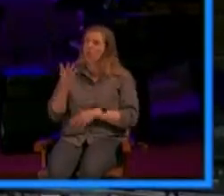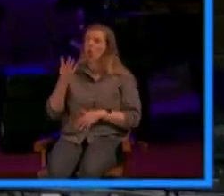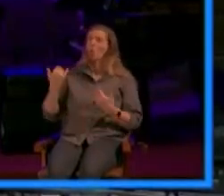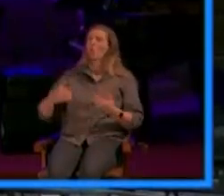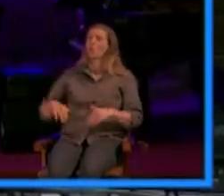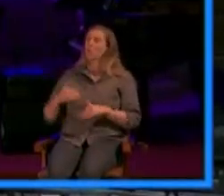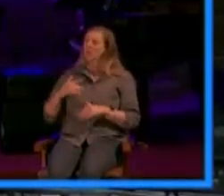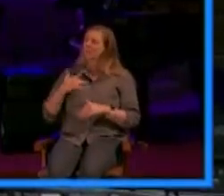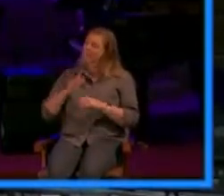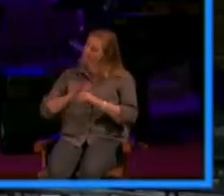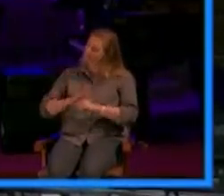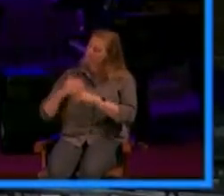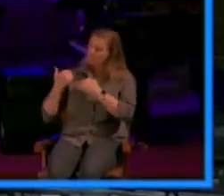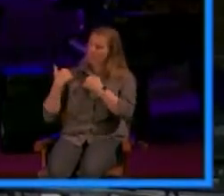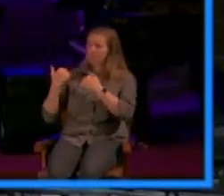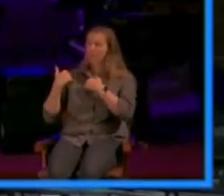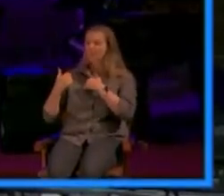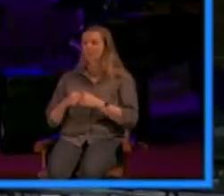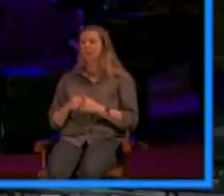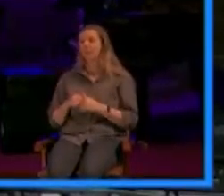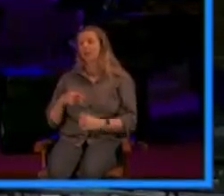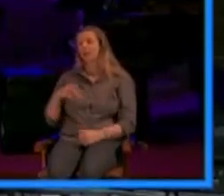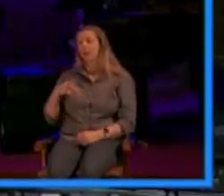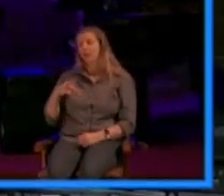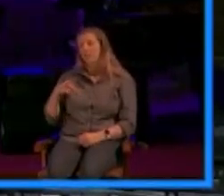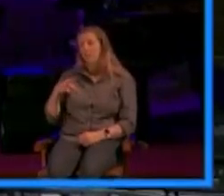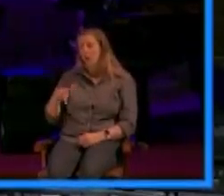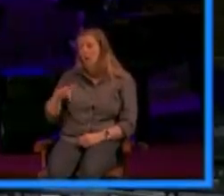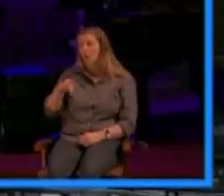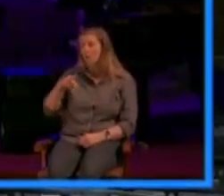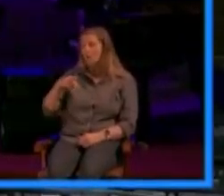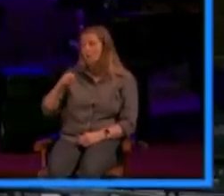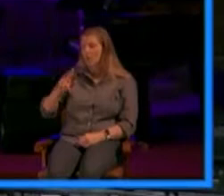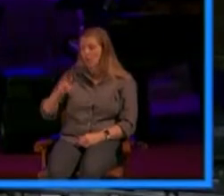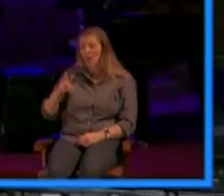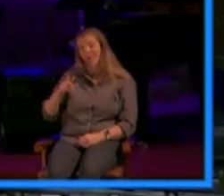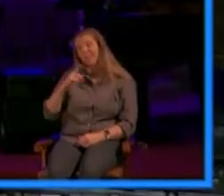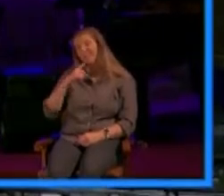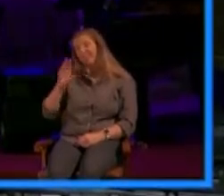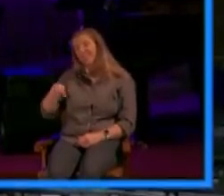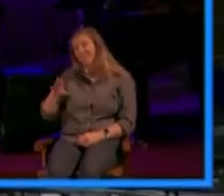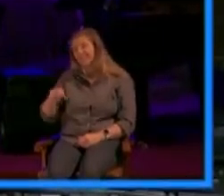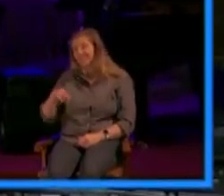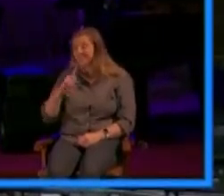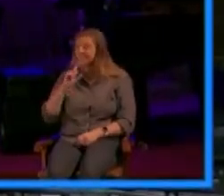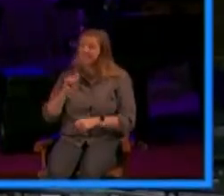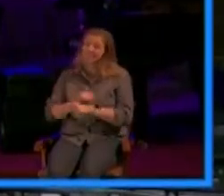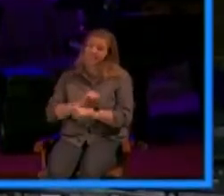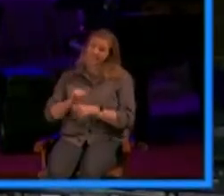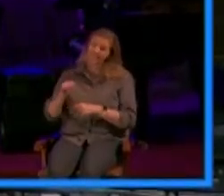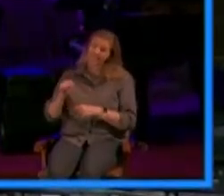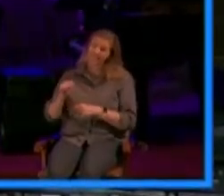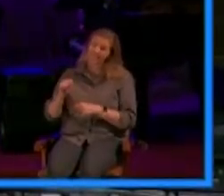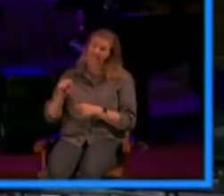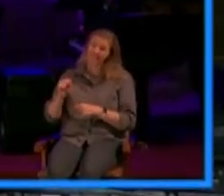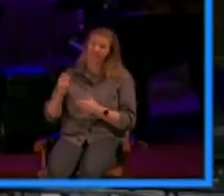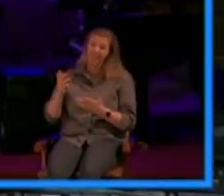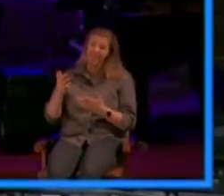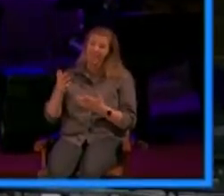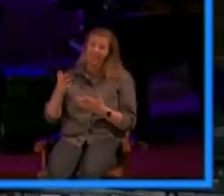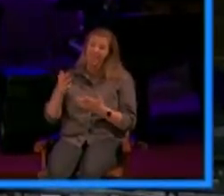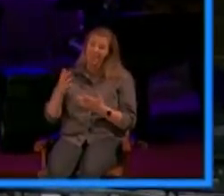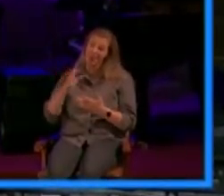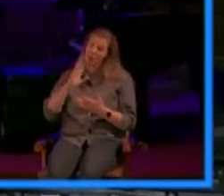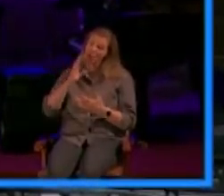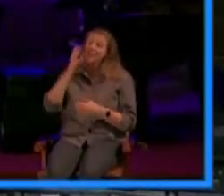said there could come times in our life where we're going to experience not death, maybe not martyrdom in that regard, but we're going to pay a